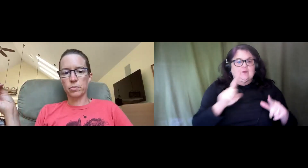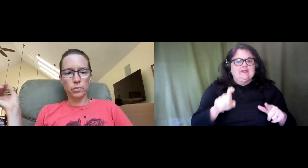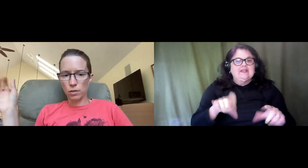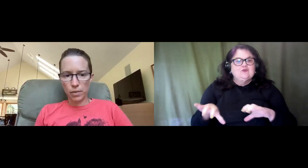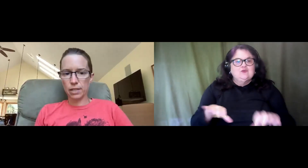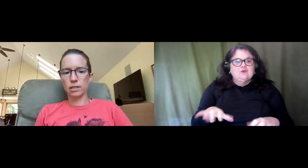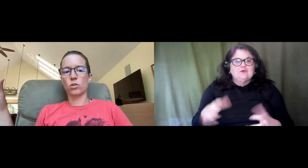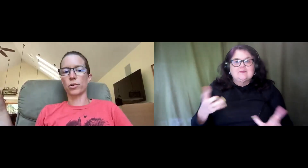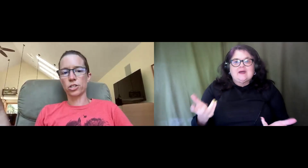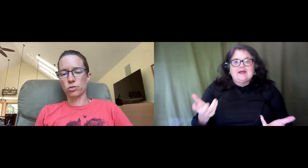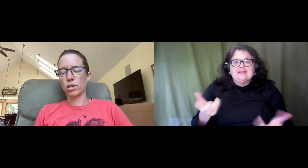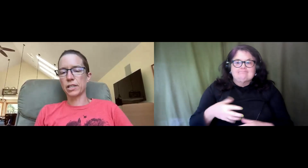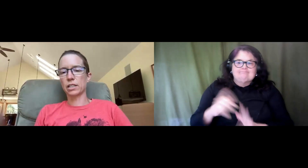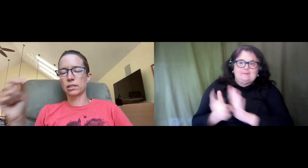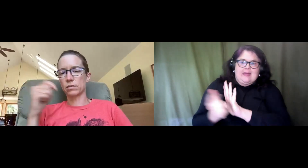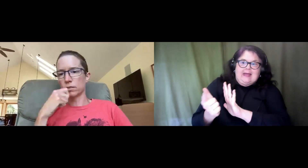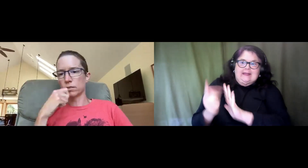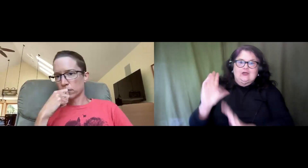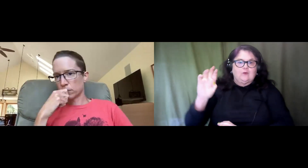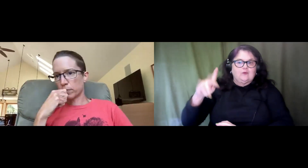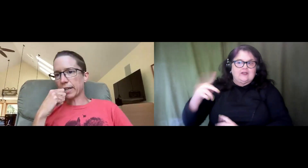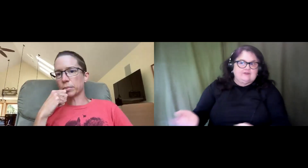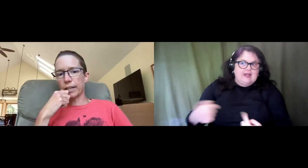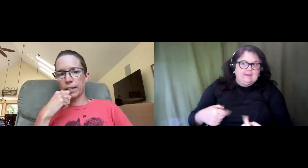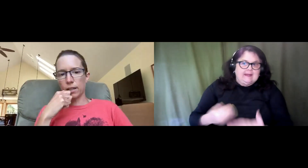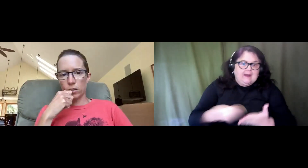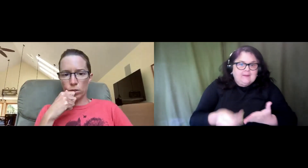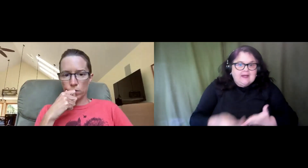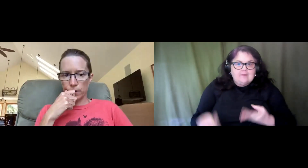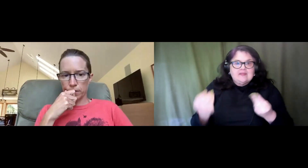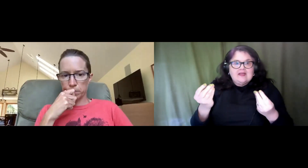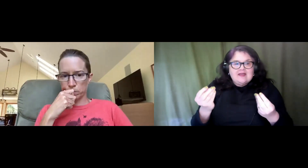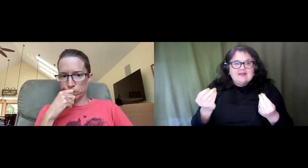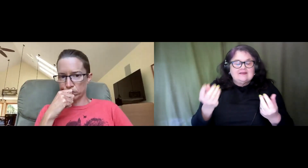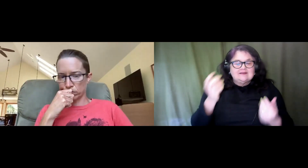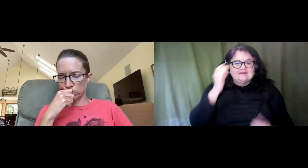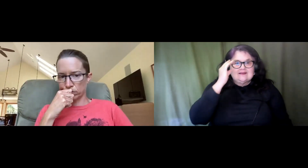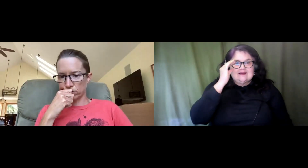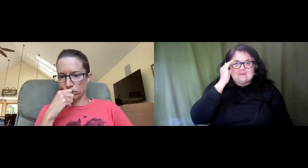by banning corporations from coming in and buying up land.